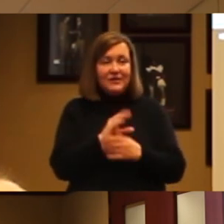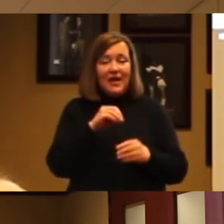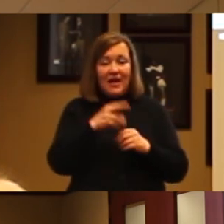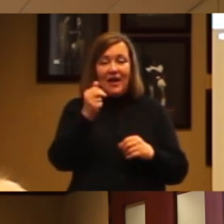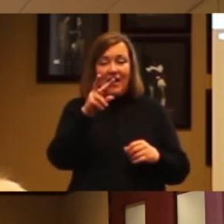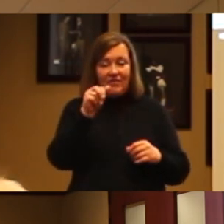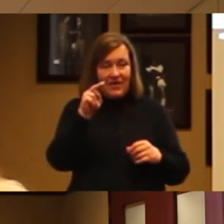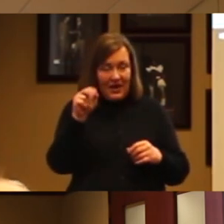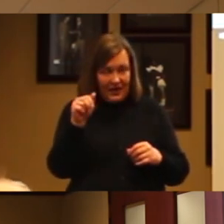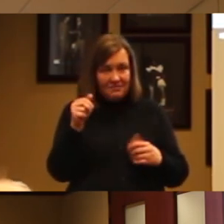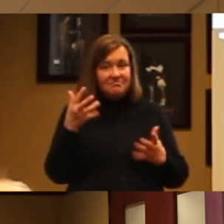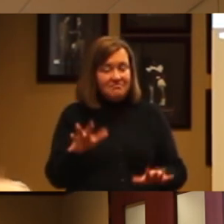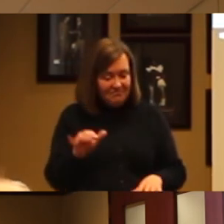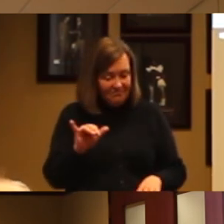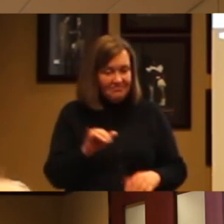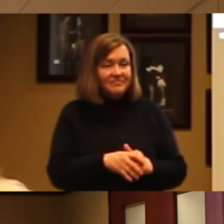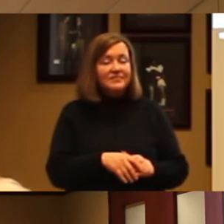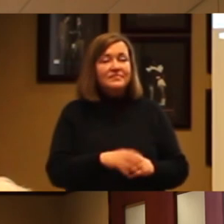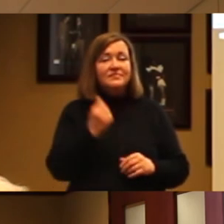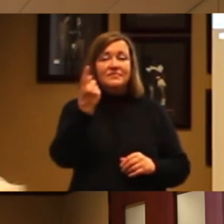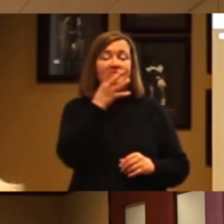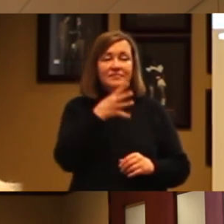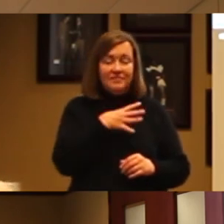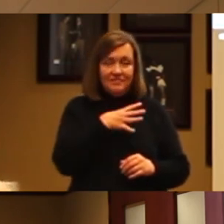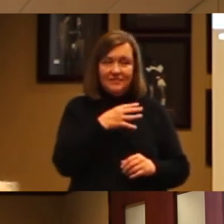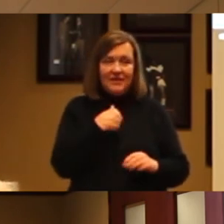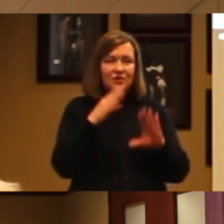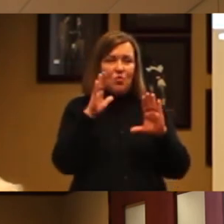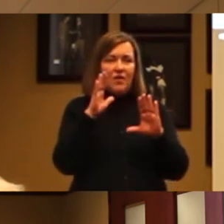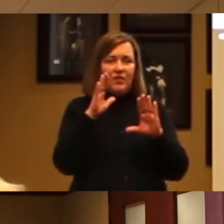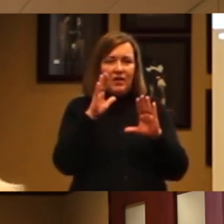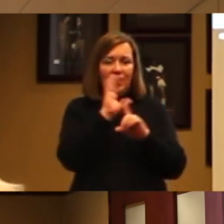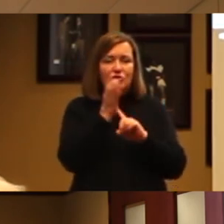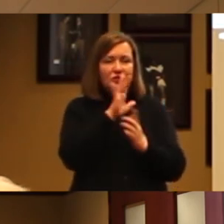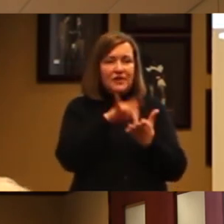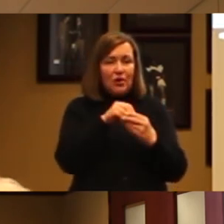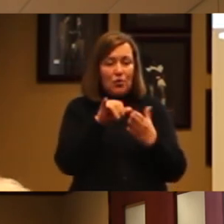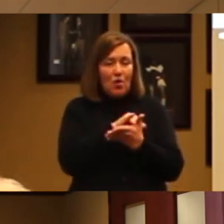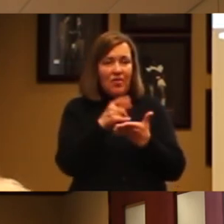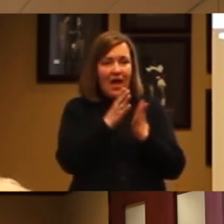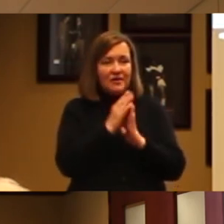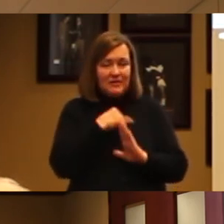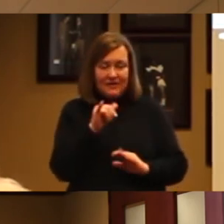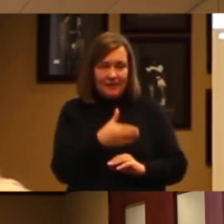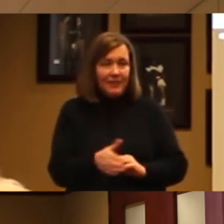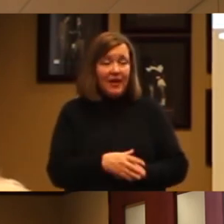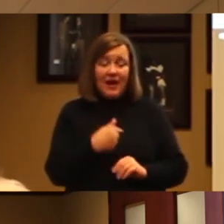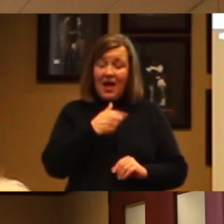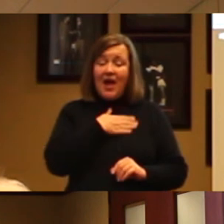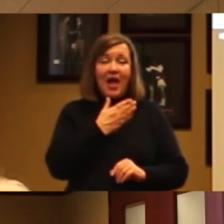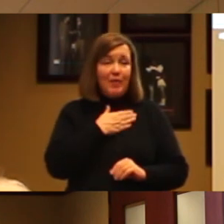has been. There is a woman who has a wonderful cultural center in New York who has asked me, and I would be happy to do